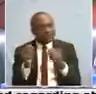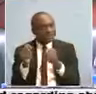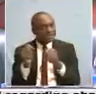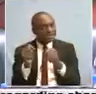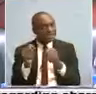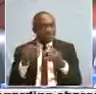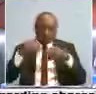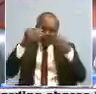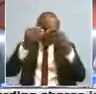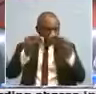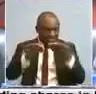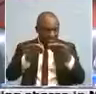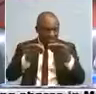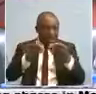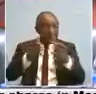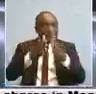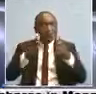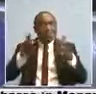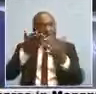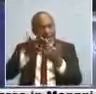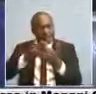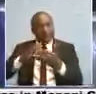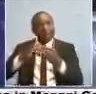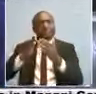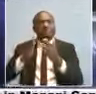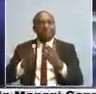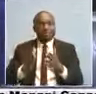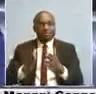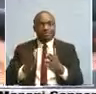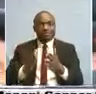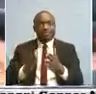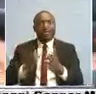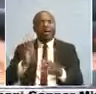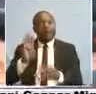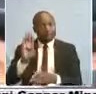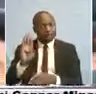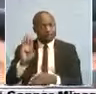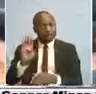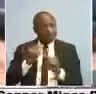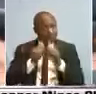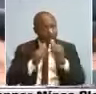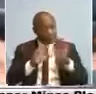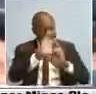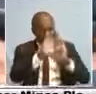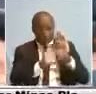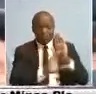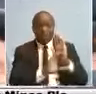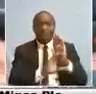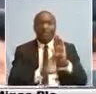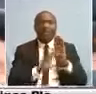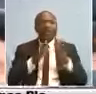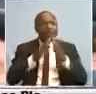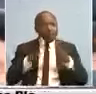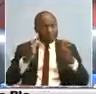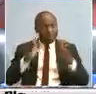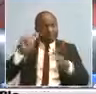or disposal of a major asset. B, as defined by the Constitution, a major